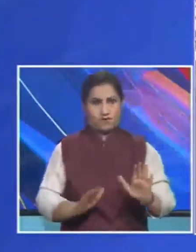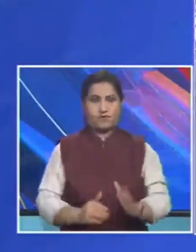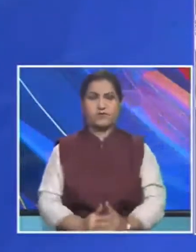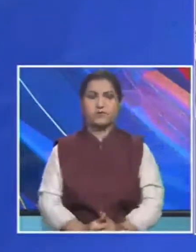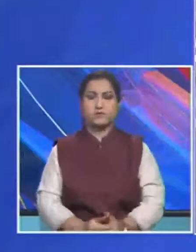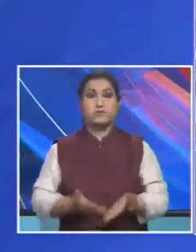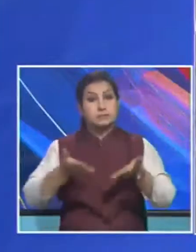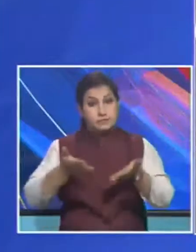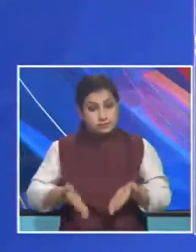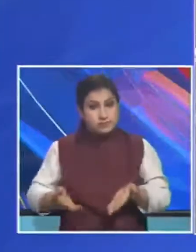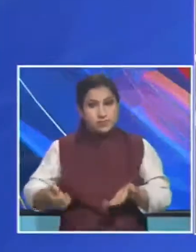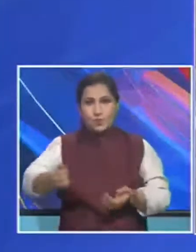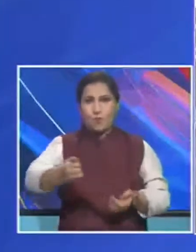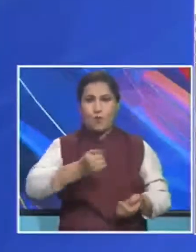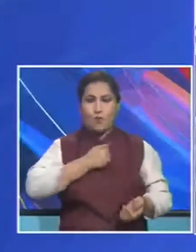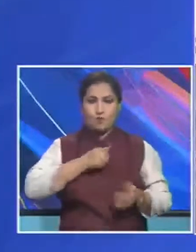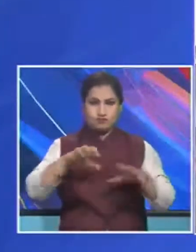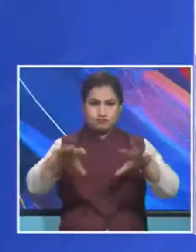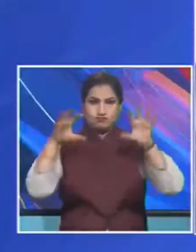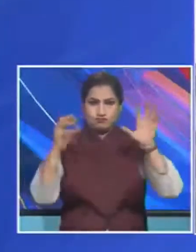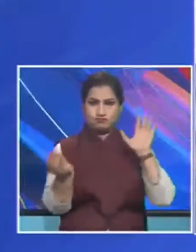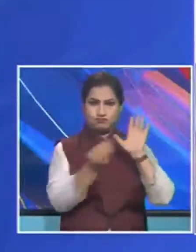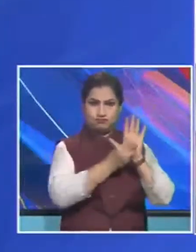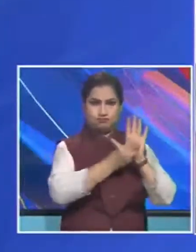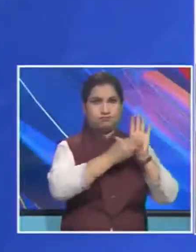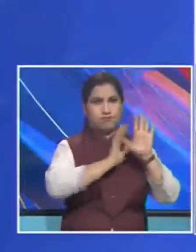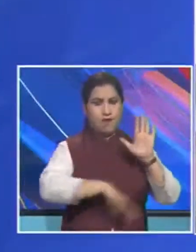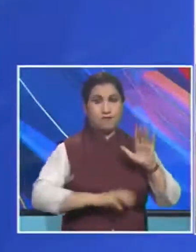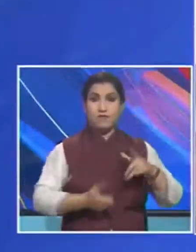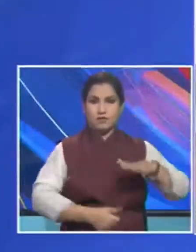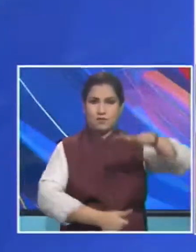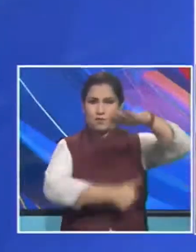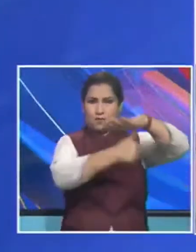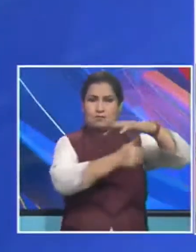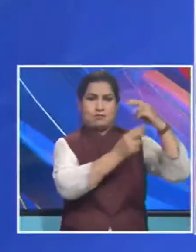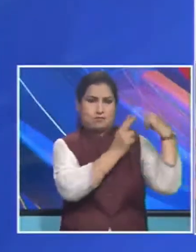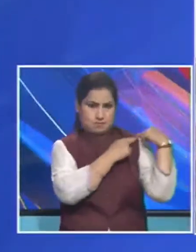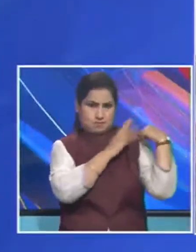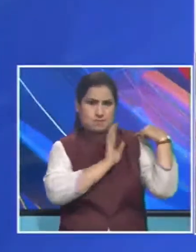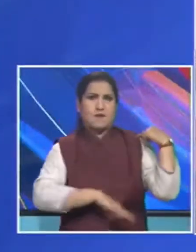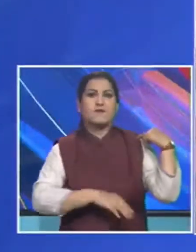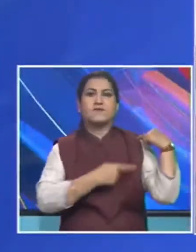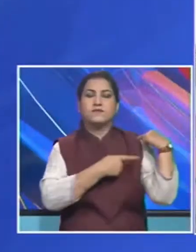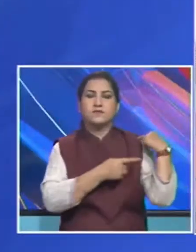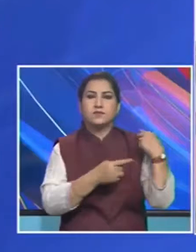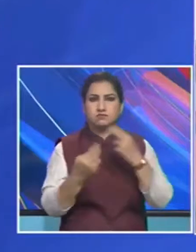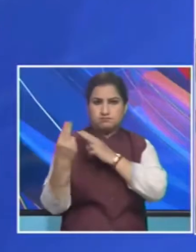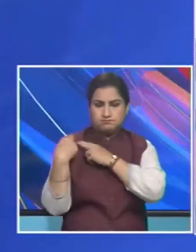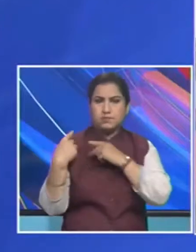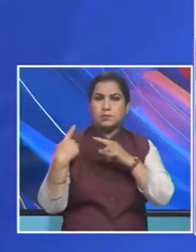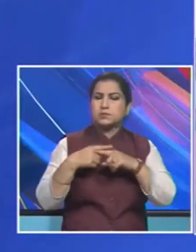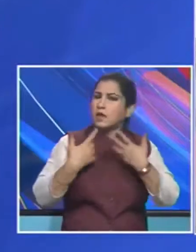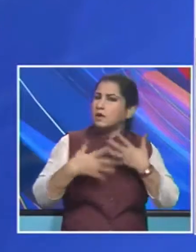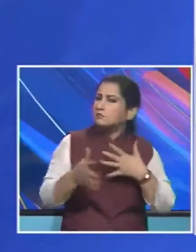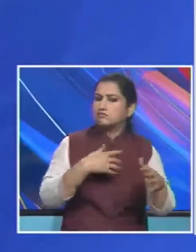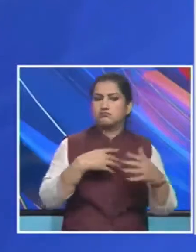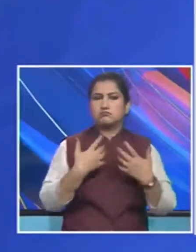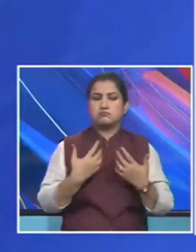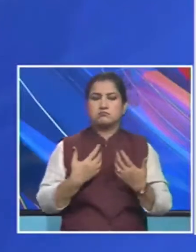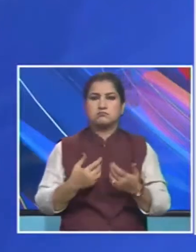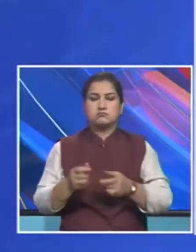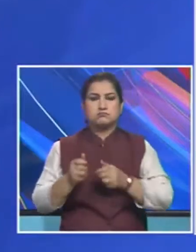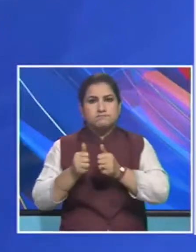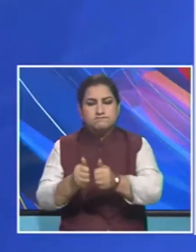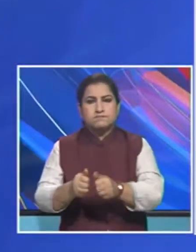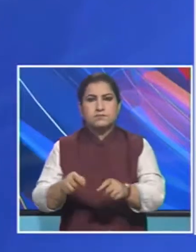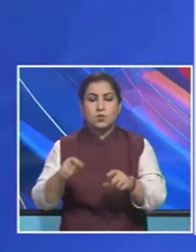It is laid down in our Constitution that the President has the responsibility and the authority to accord with, to defend